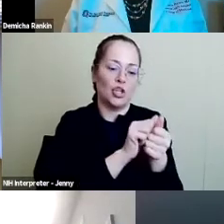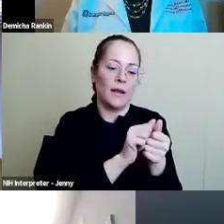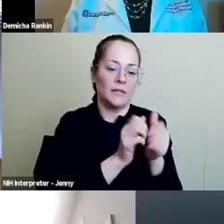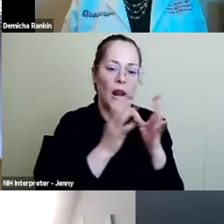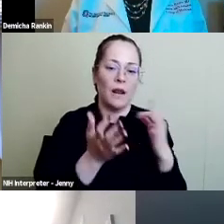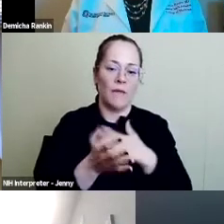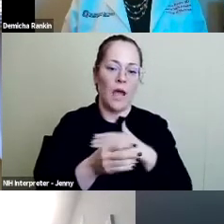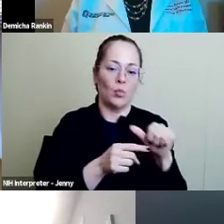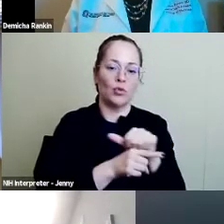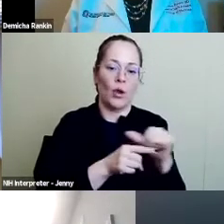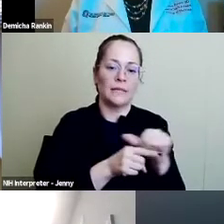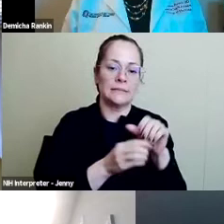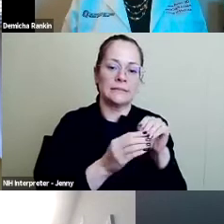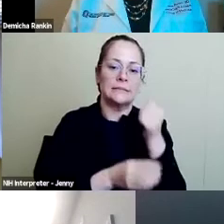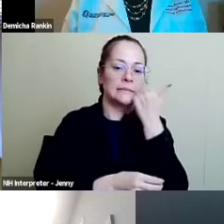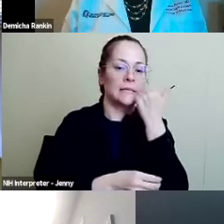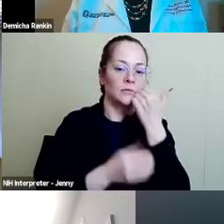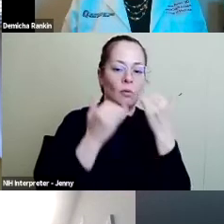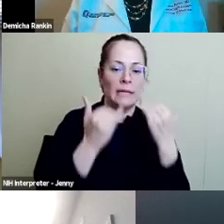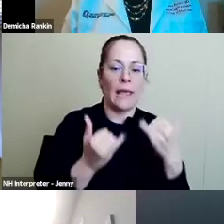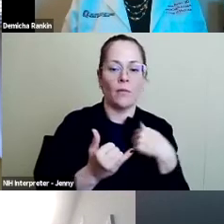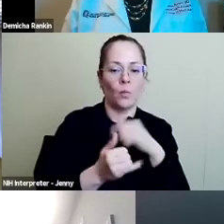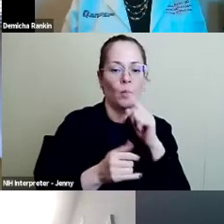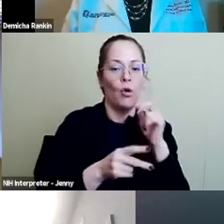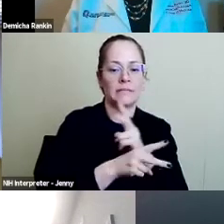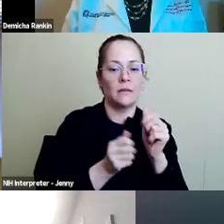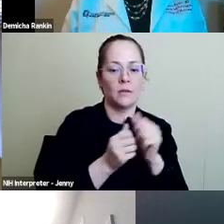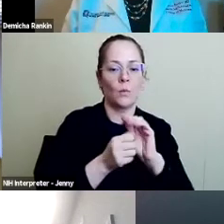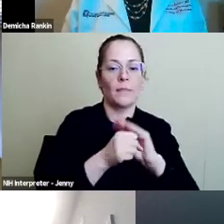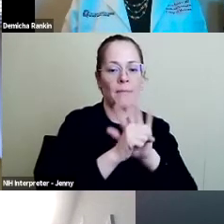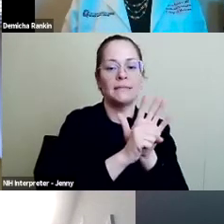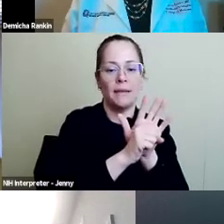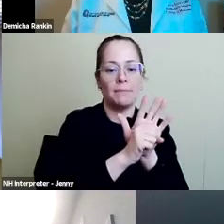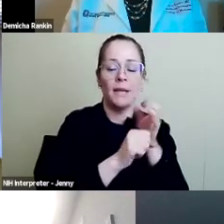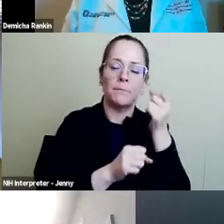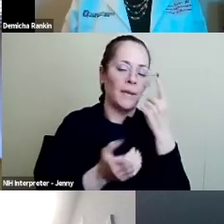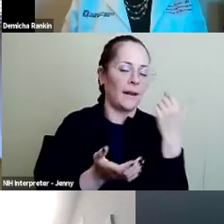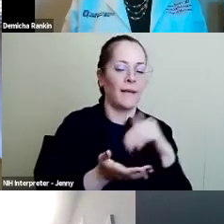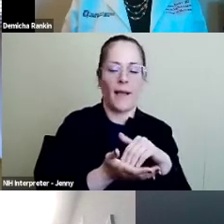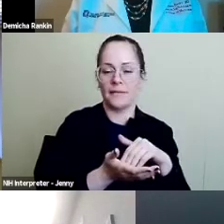practice now that we're dealing with this pandemic. But again,